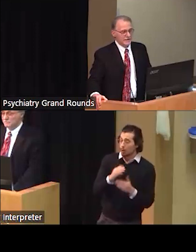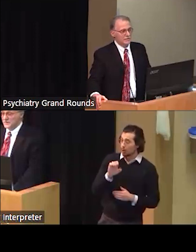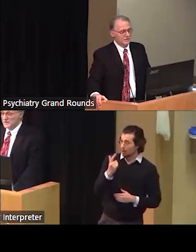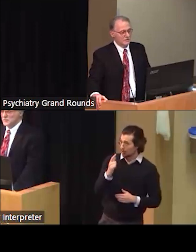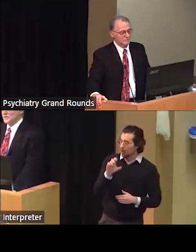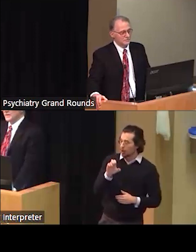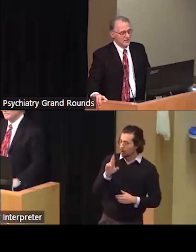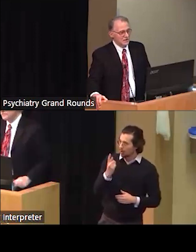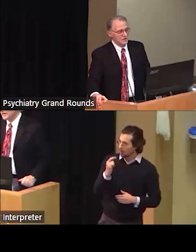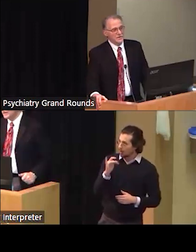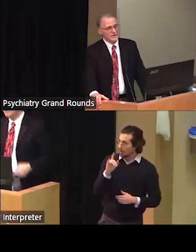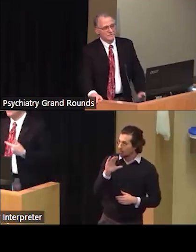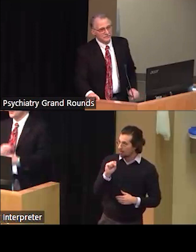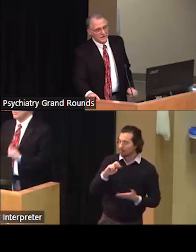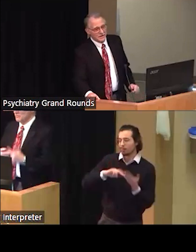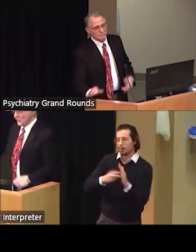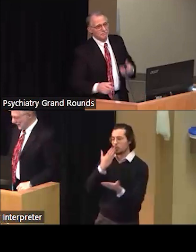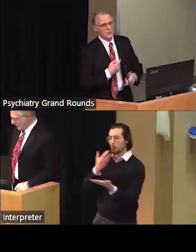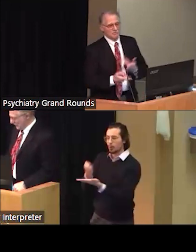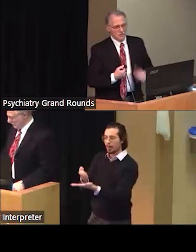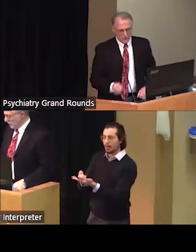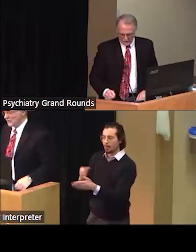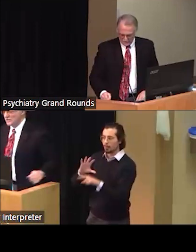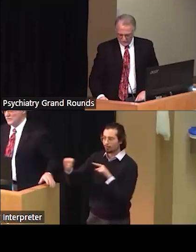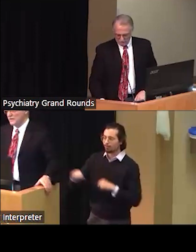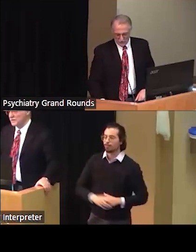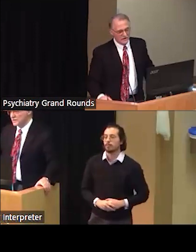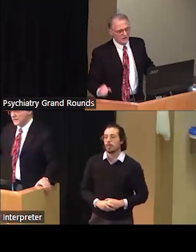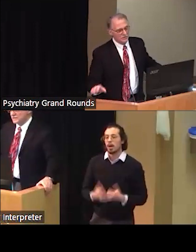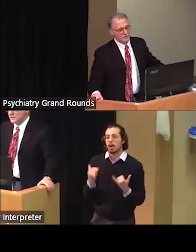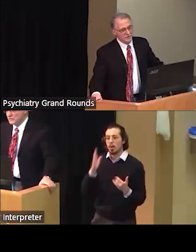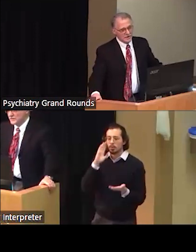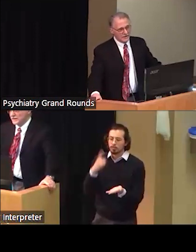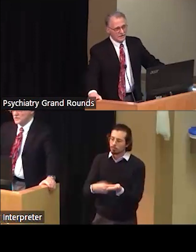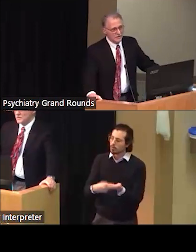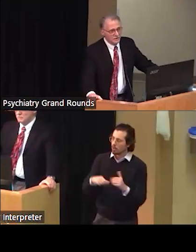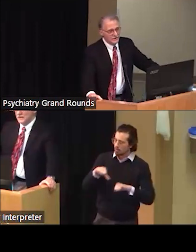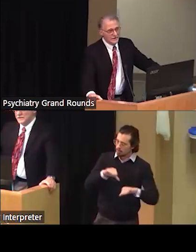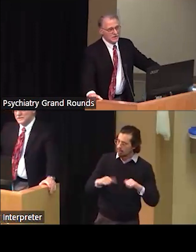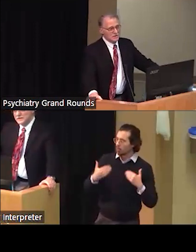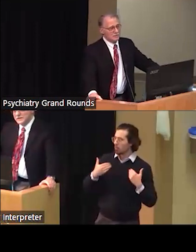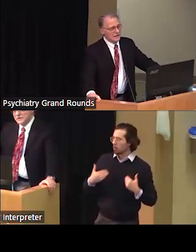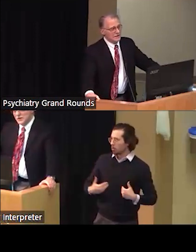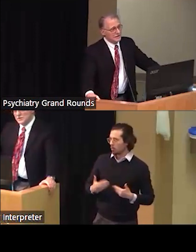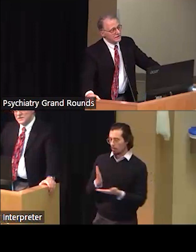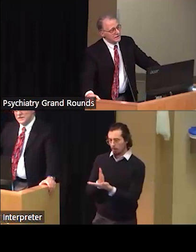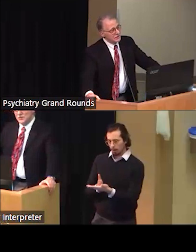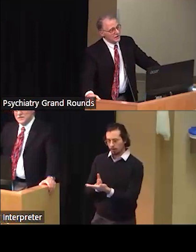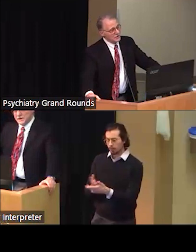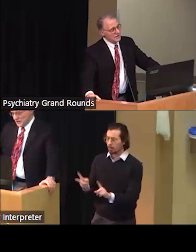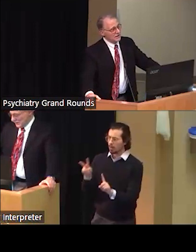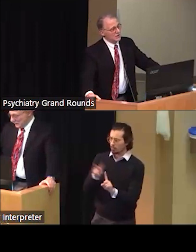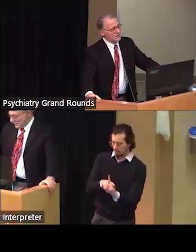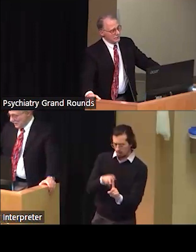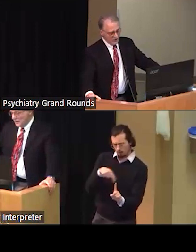good economics. So with that, we'll go on to talk a little bit about the science of human factors as applied